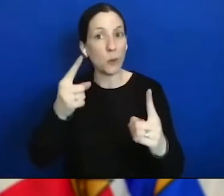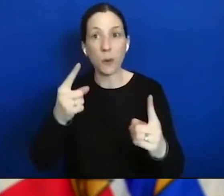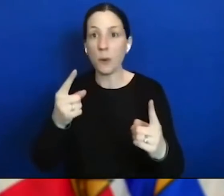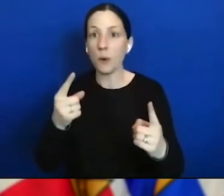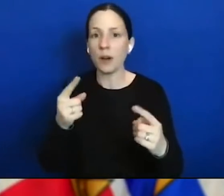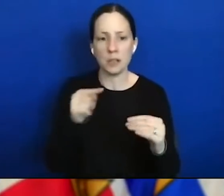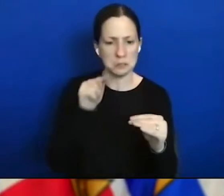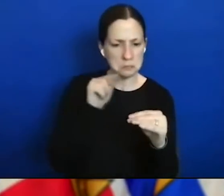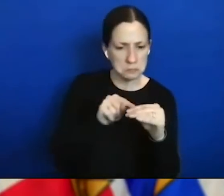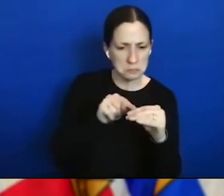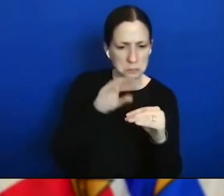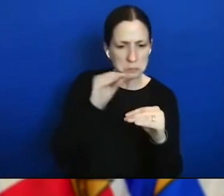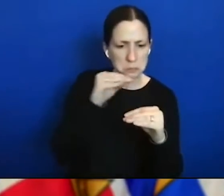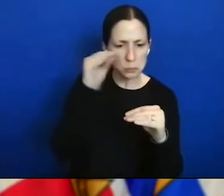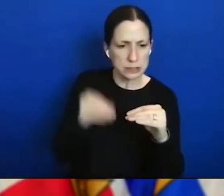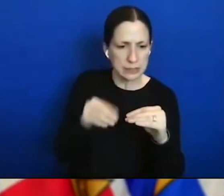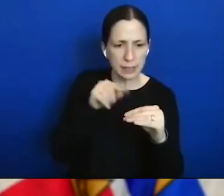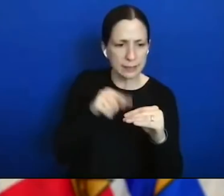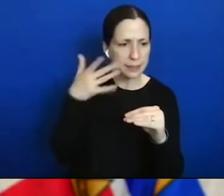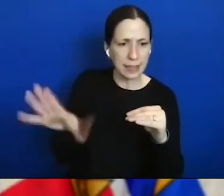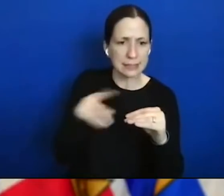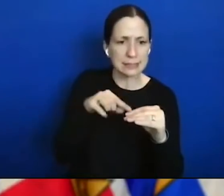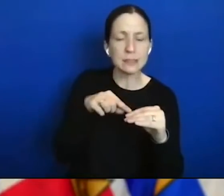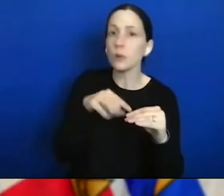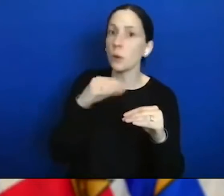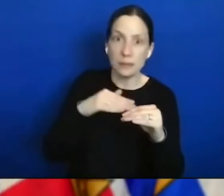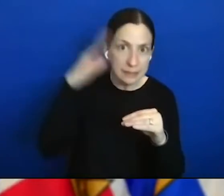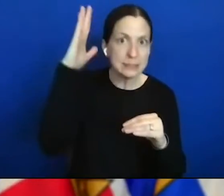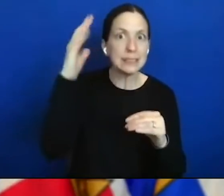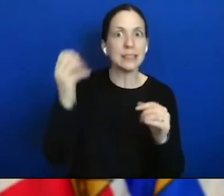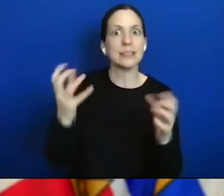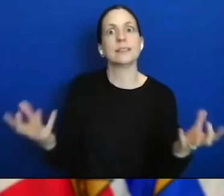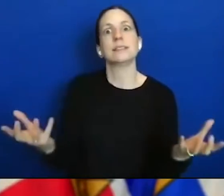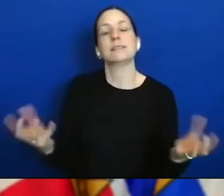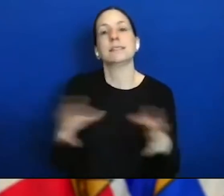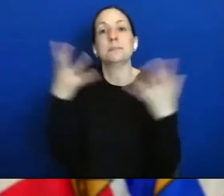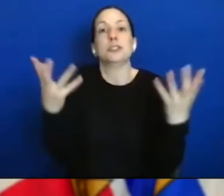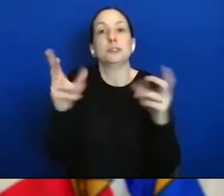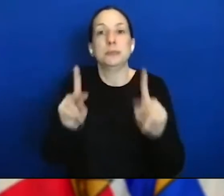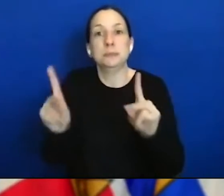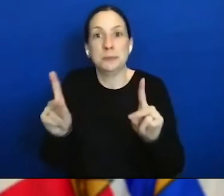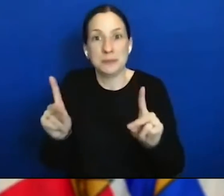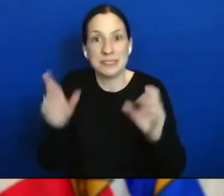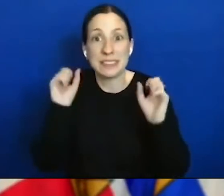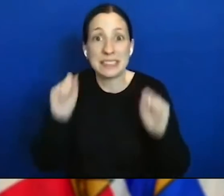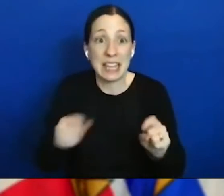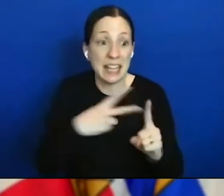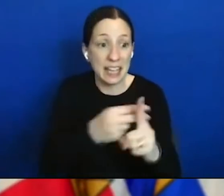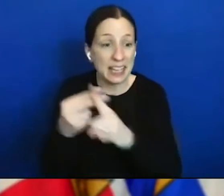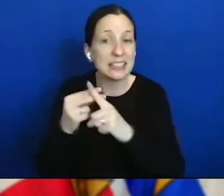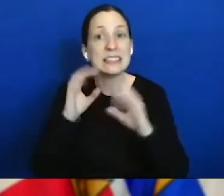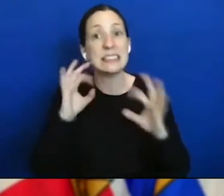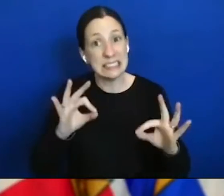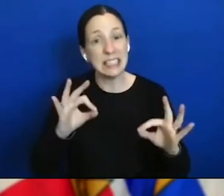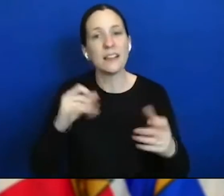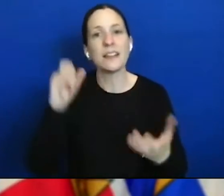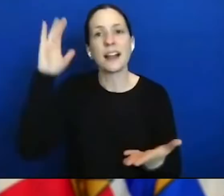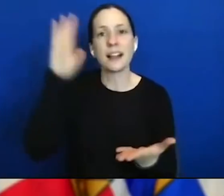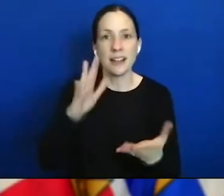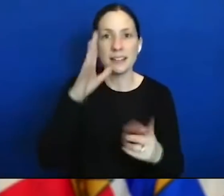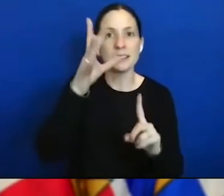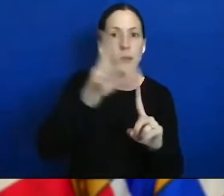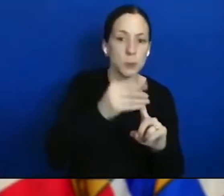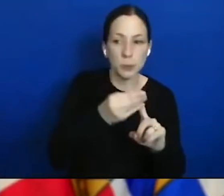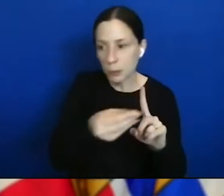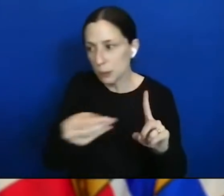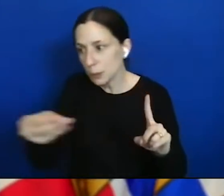many people as best protection as possible, because that protects all of us, and to drive down our transmission and the circulation of the virus